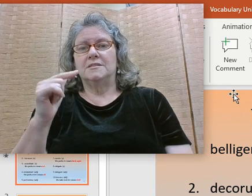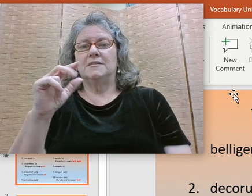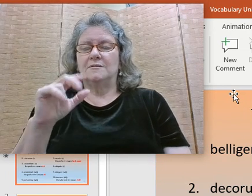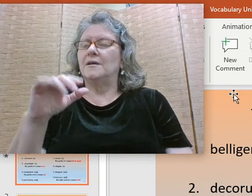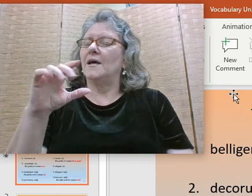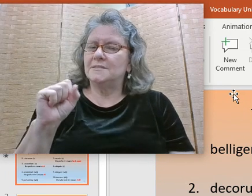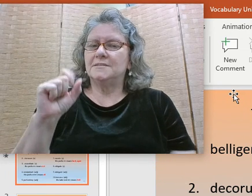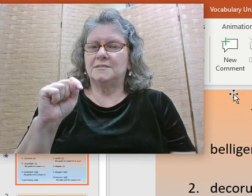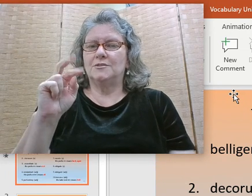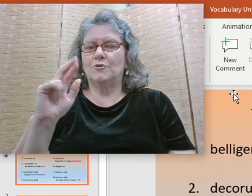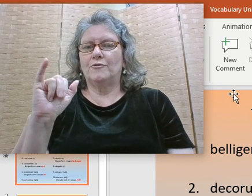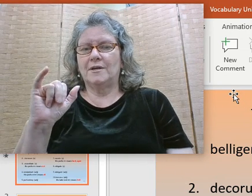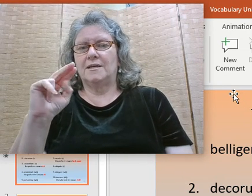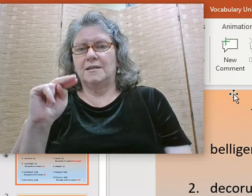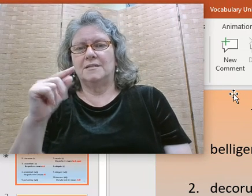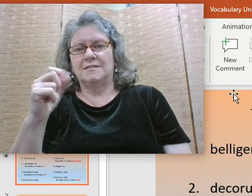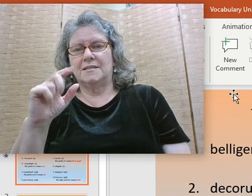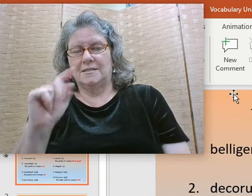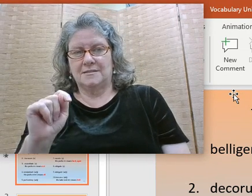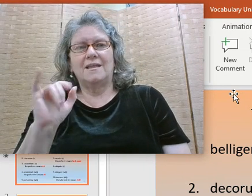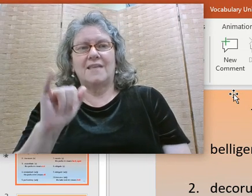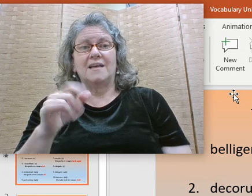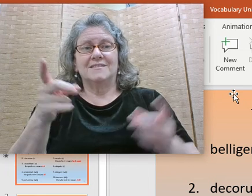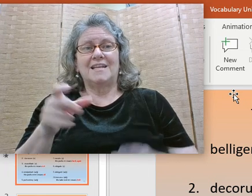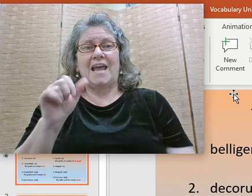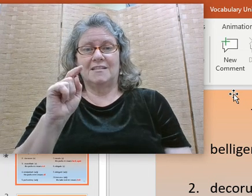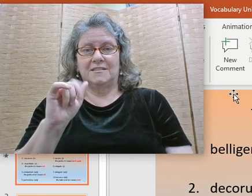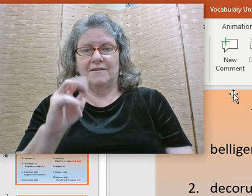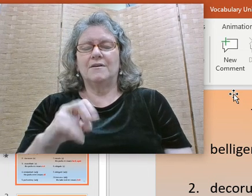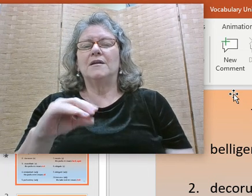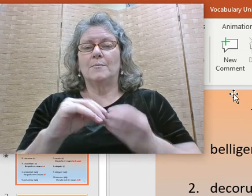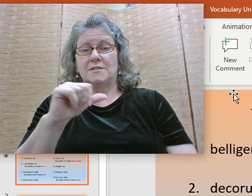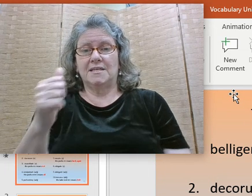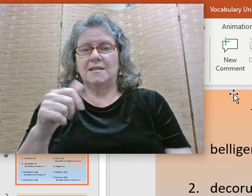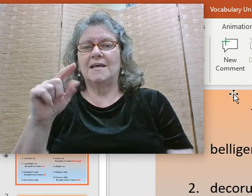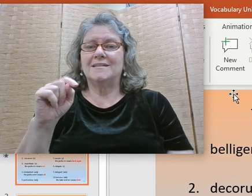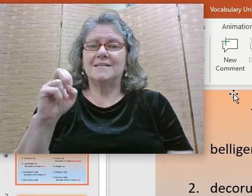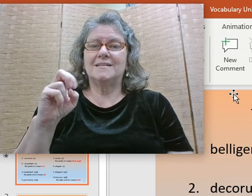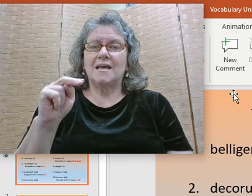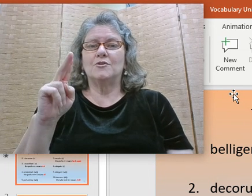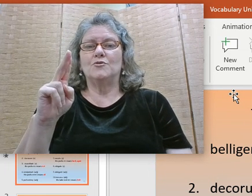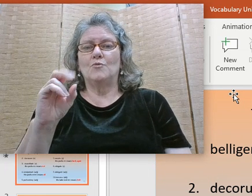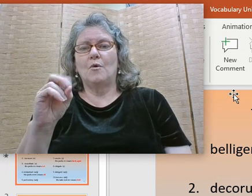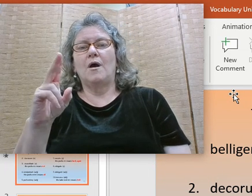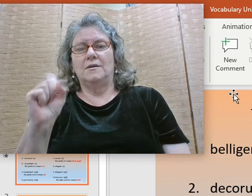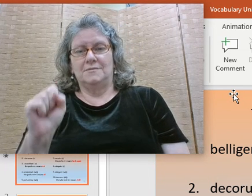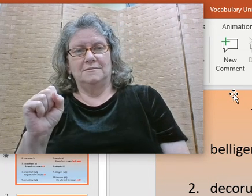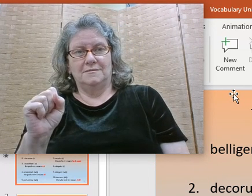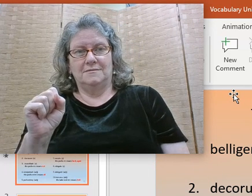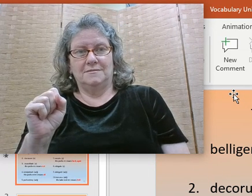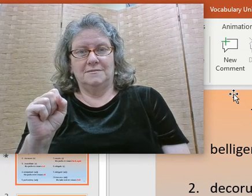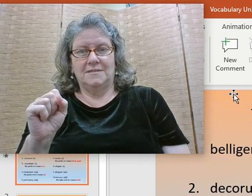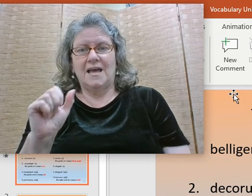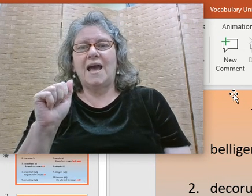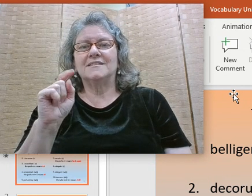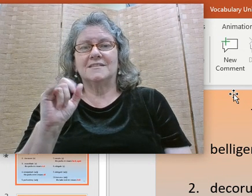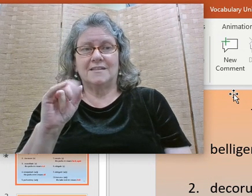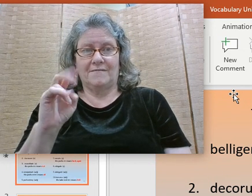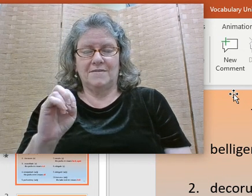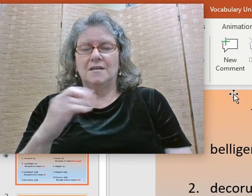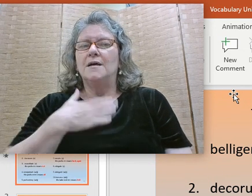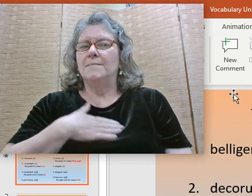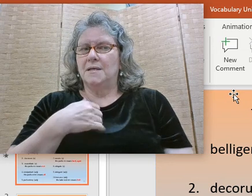That word is an adjective. And finally, 10, the word is tenuous. It's an adjective.